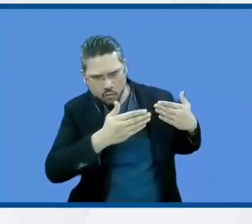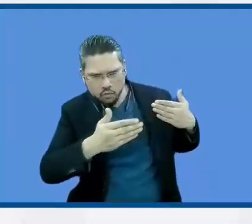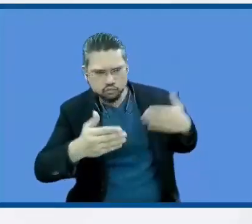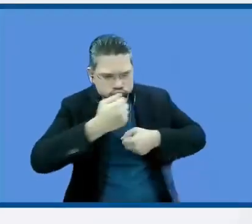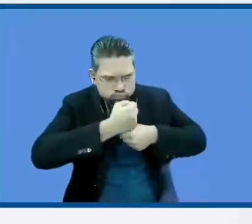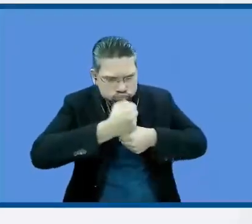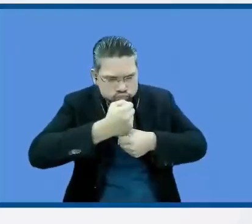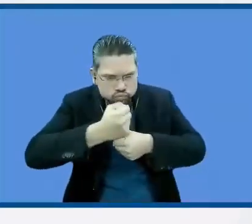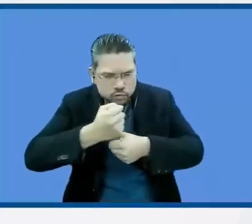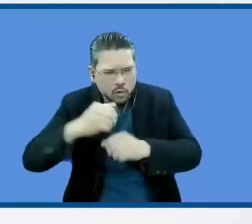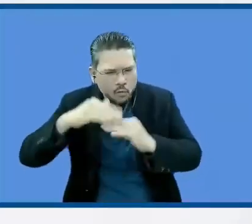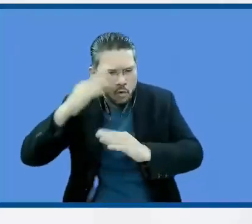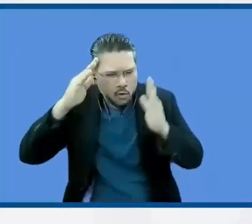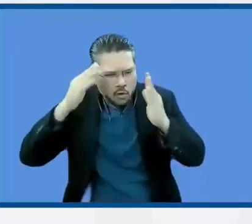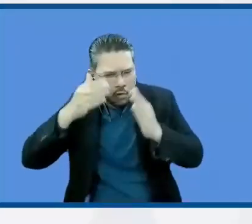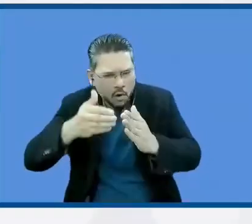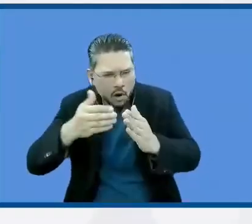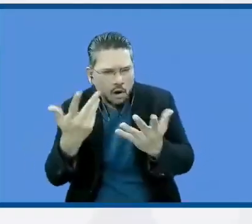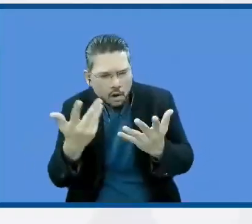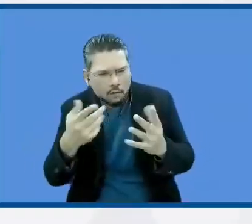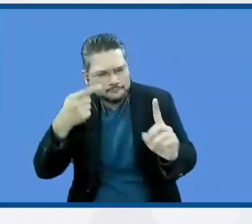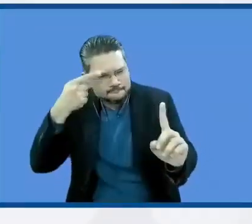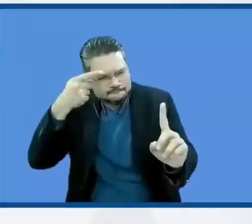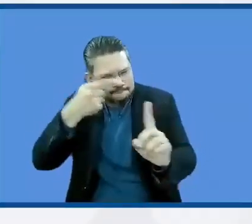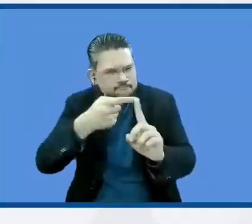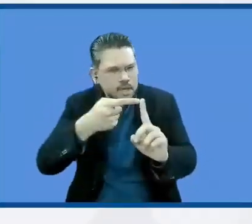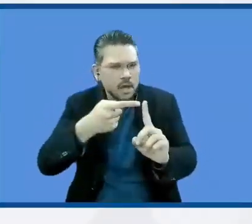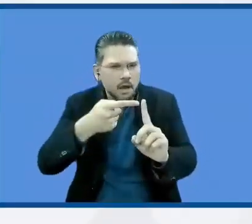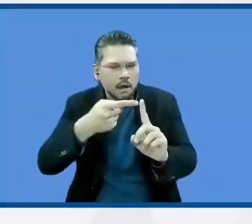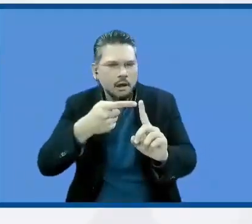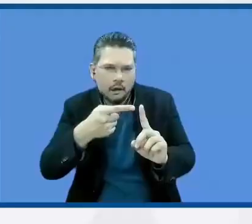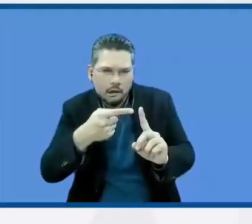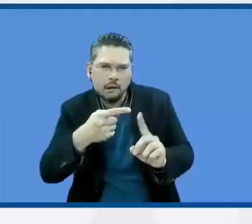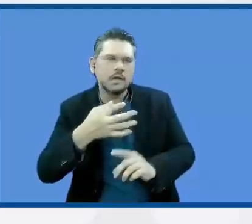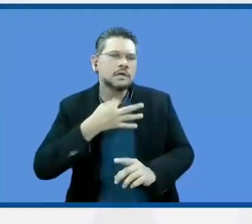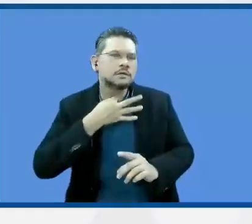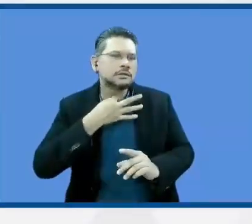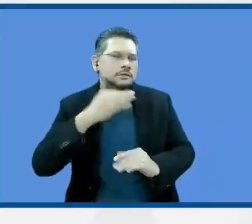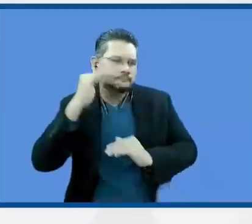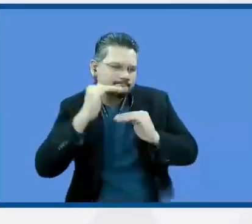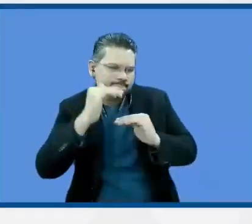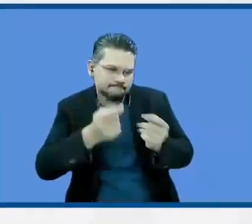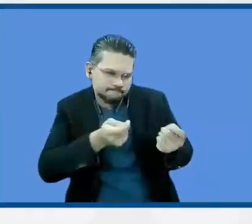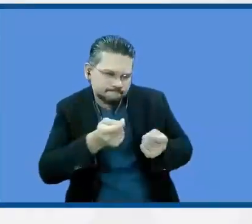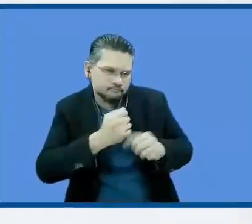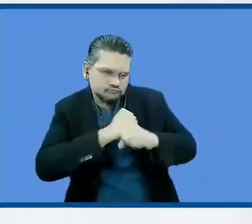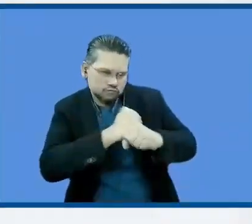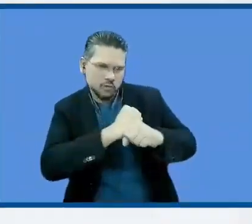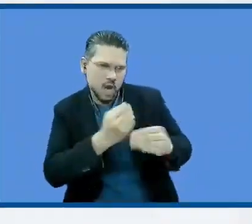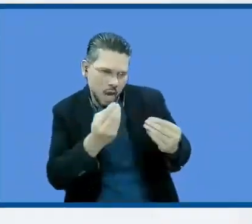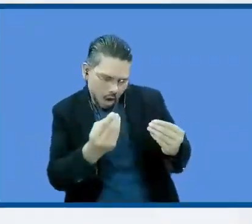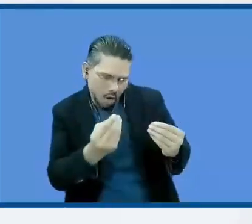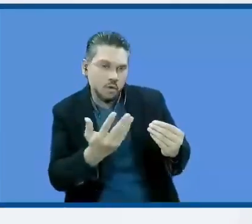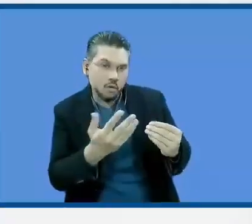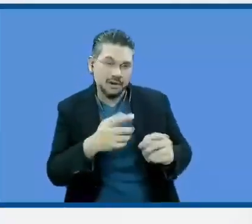on risk management or prevention management. All these ideas point out the need to